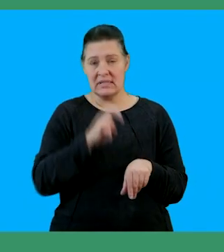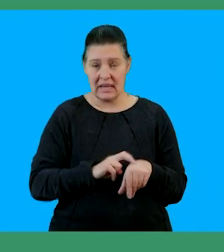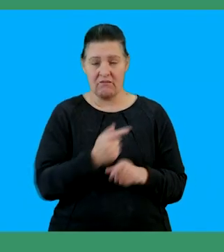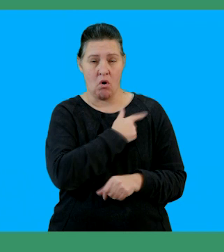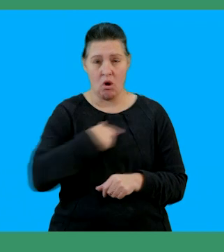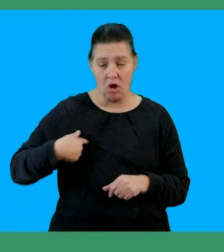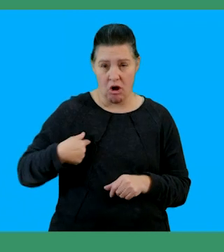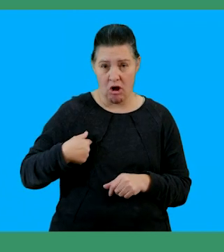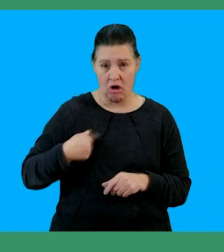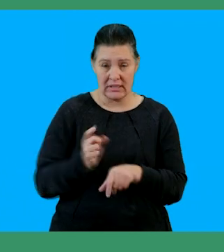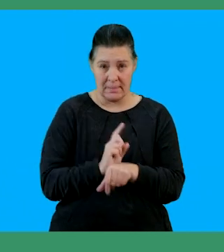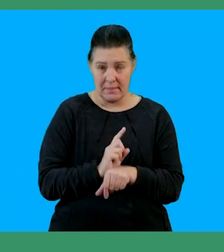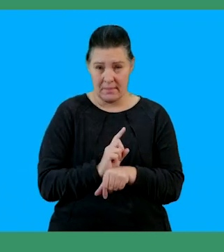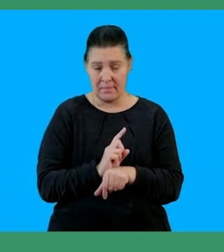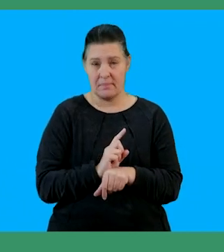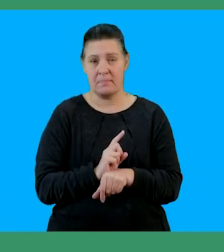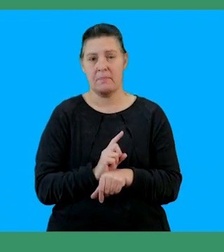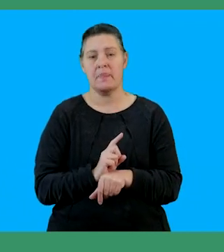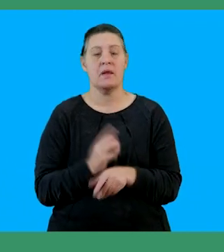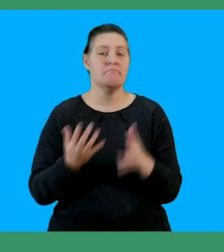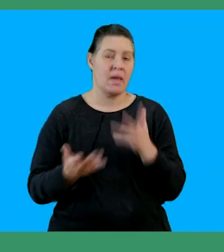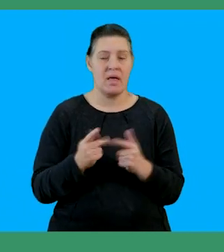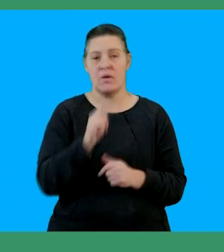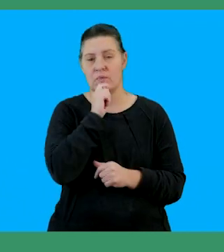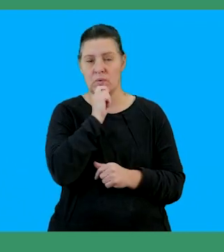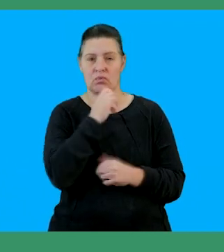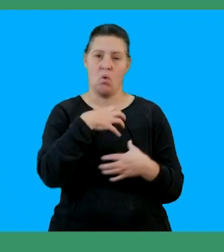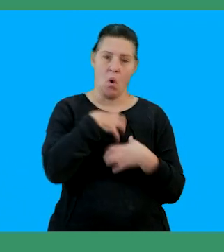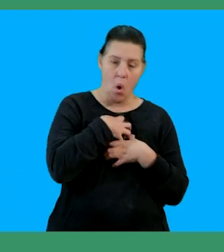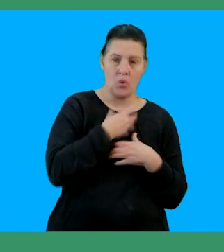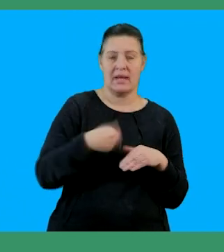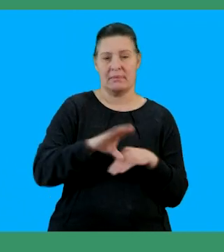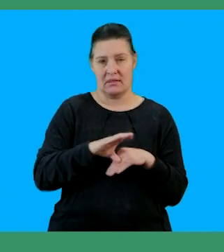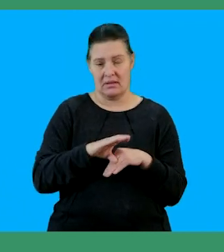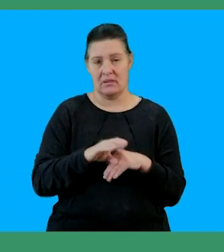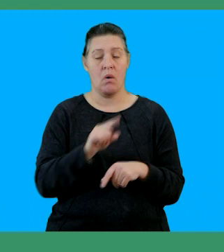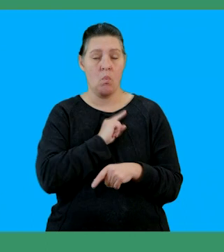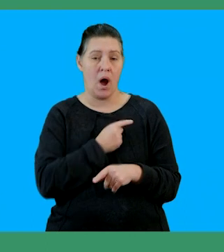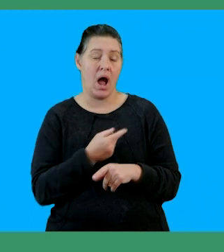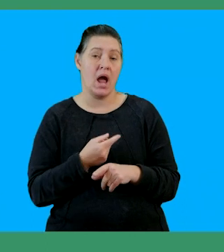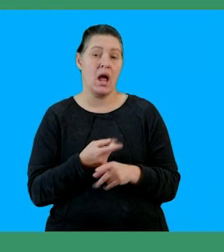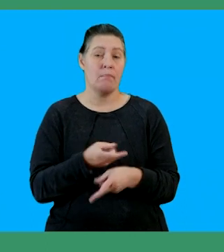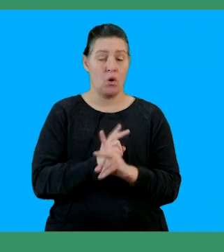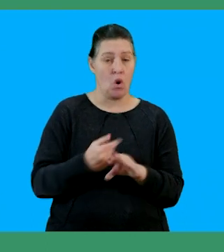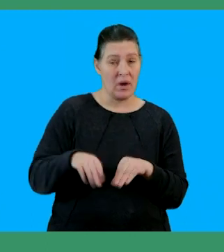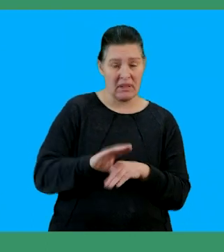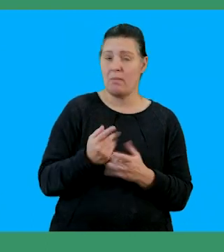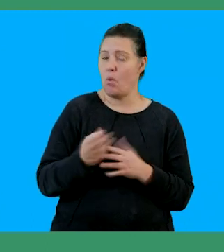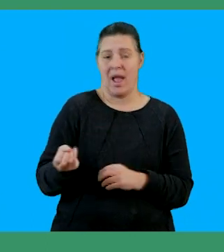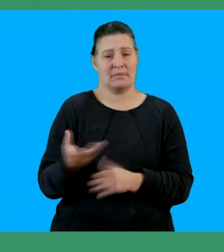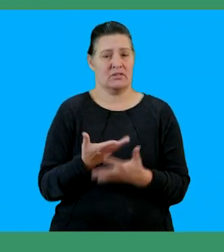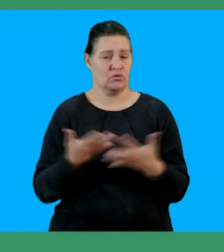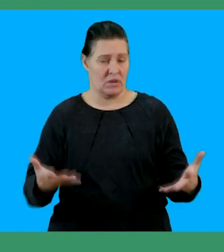needed for a long period, might rather use own capital because borrowed capital will be